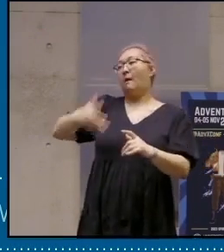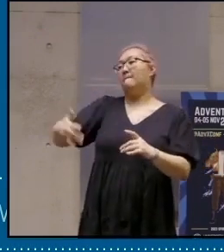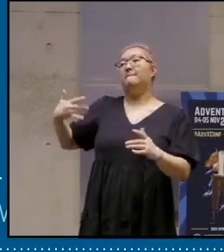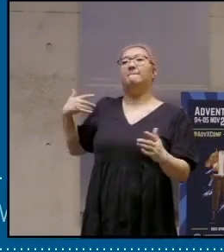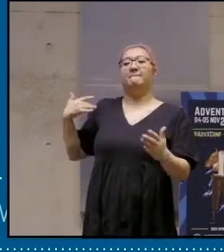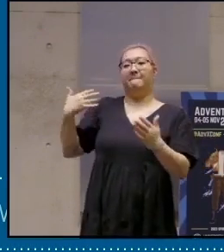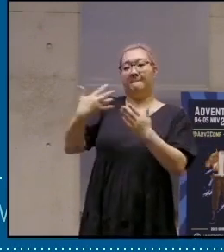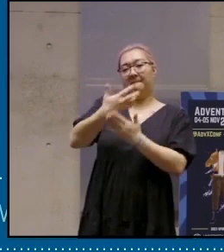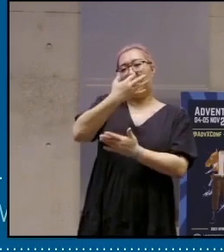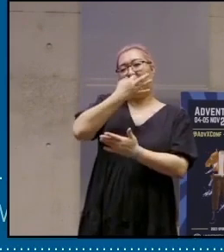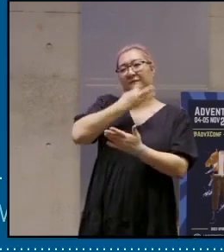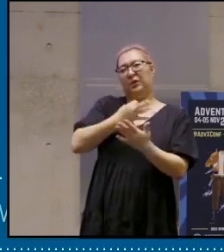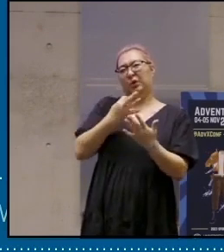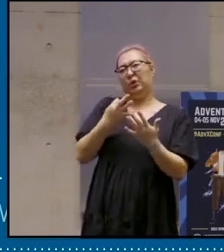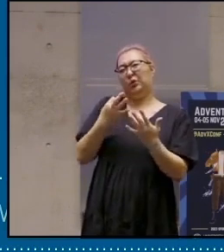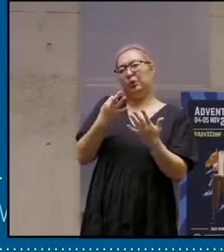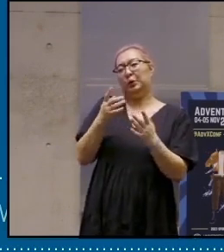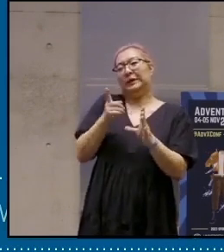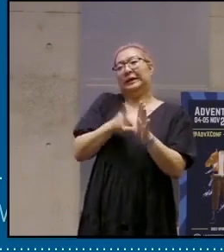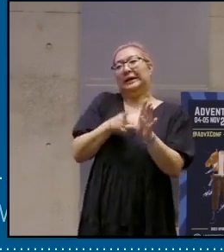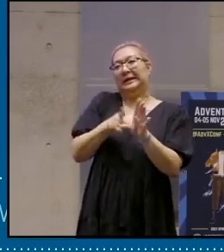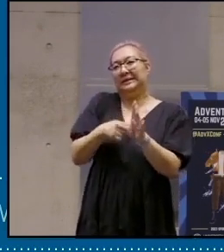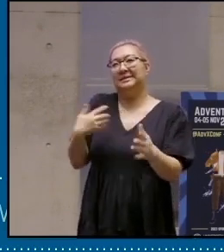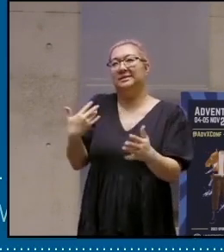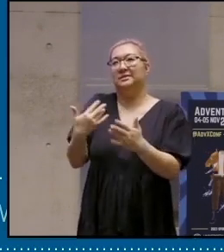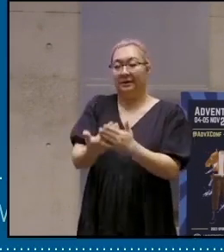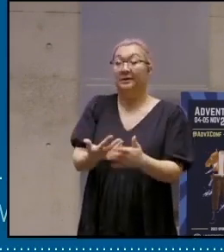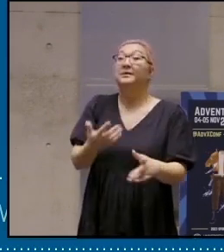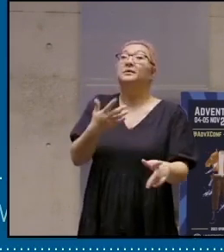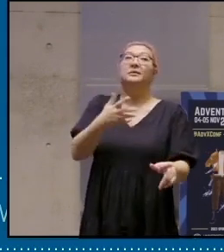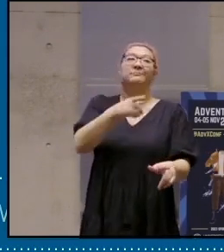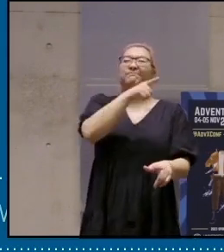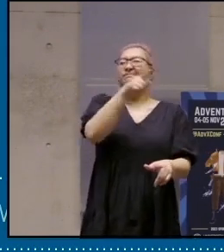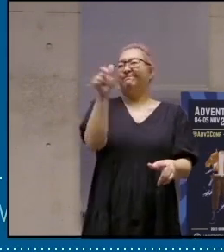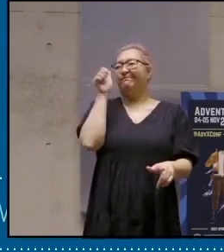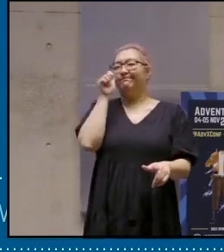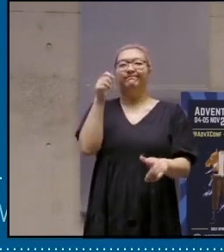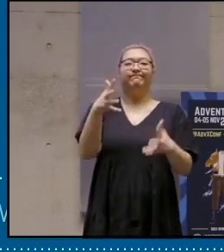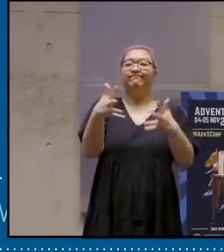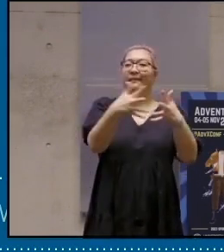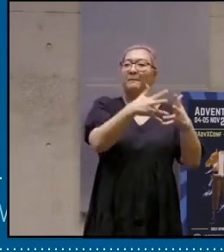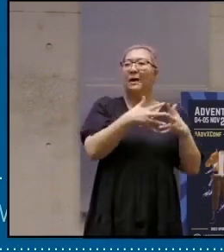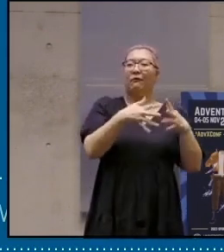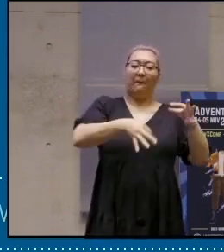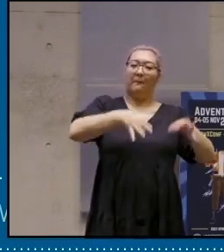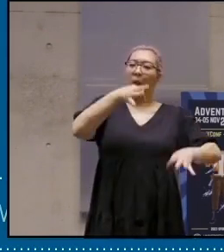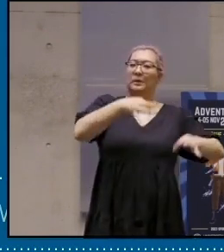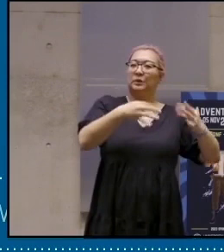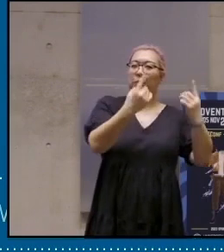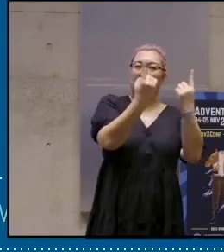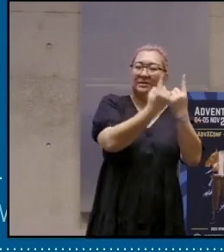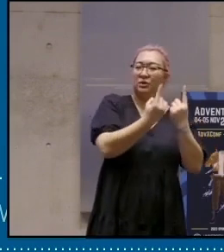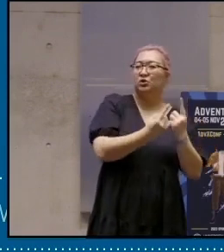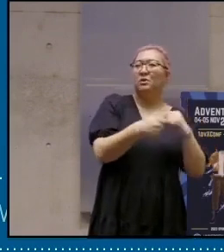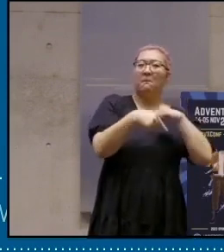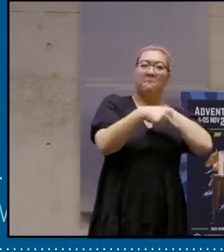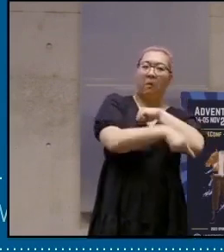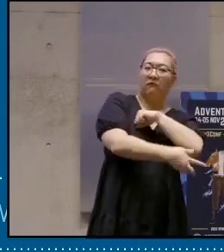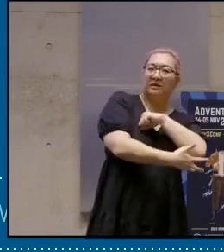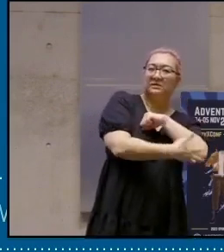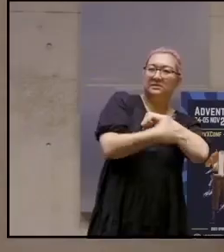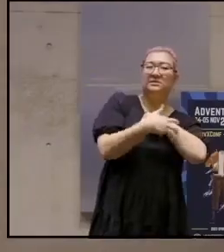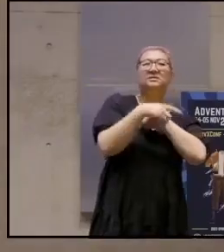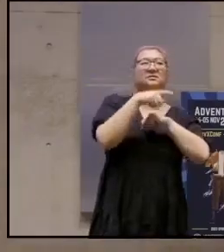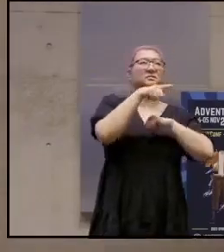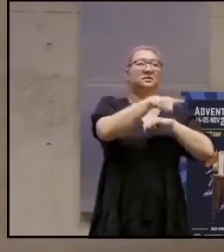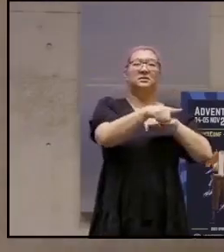narrative conflicts are fueled by a uniquely American cocktail of poverty and desperation and violence, and Helldivers